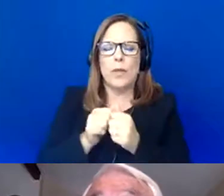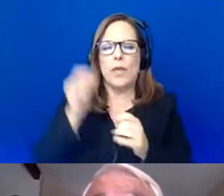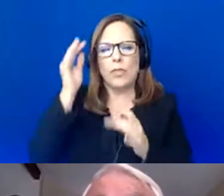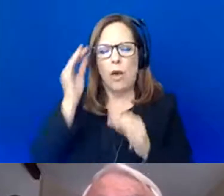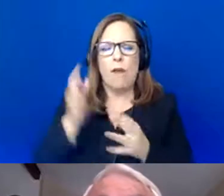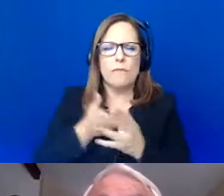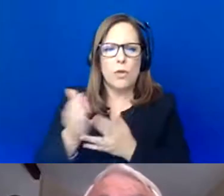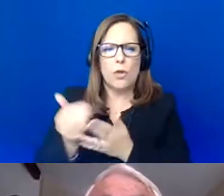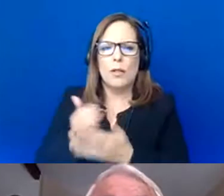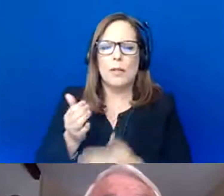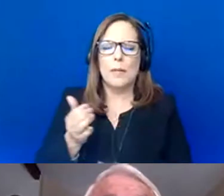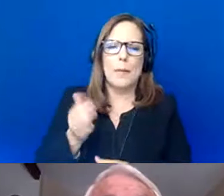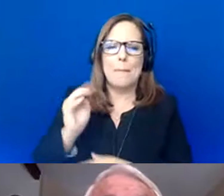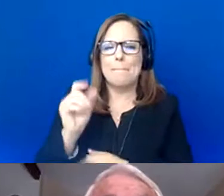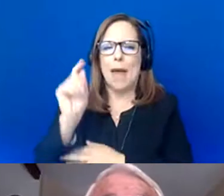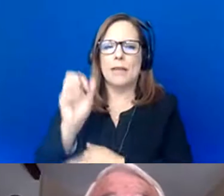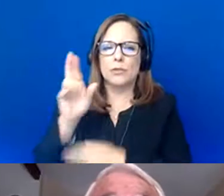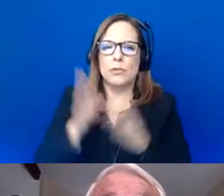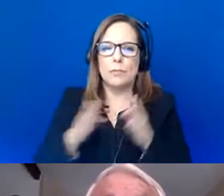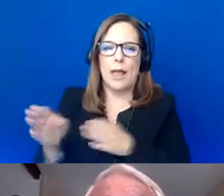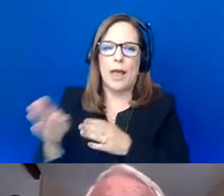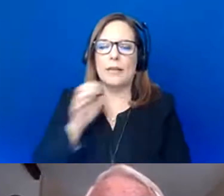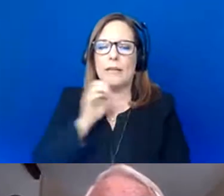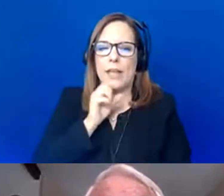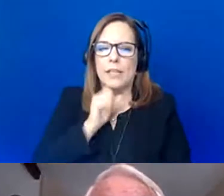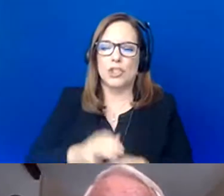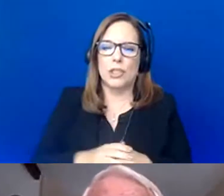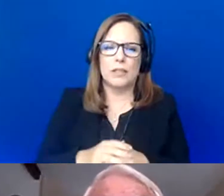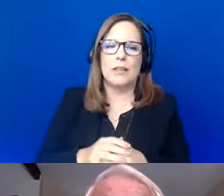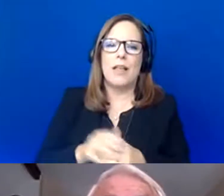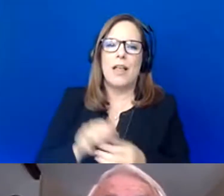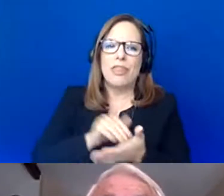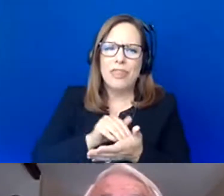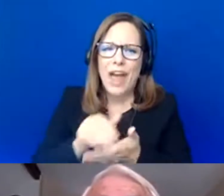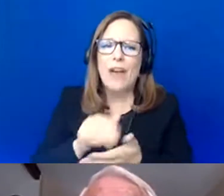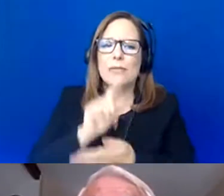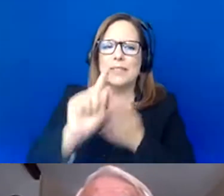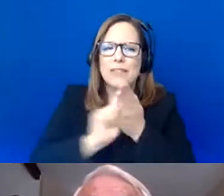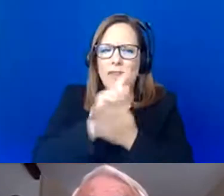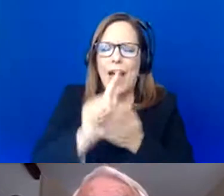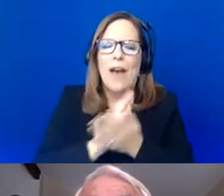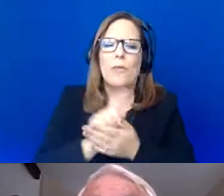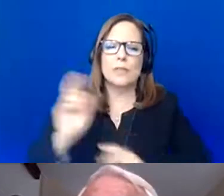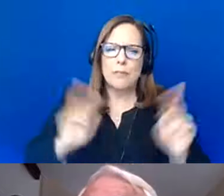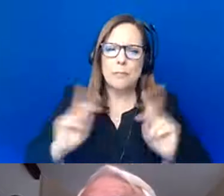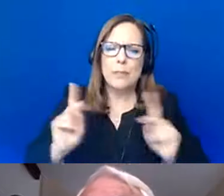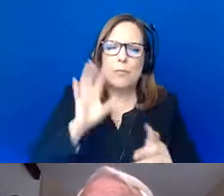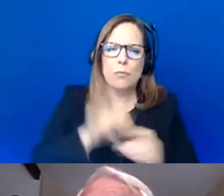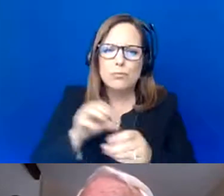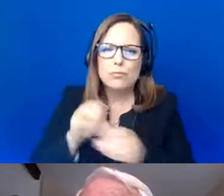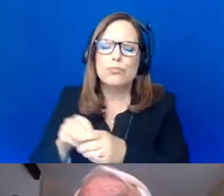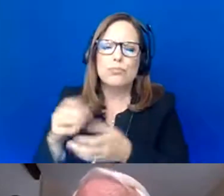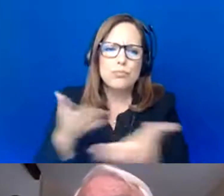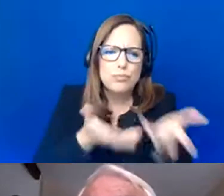by thousands, I'd say, of hours of stakeholder interested persons, contractors,